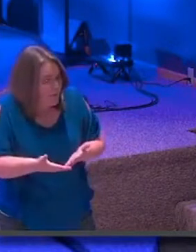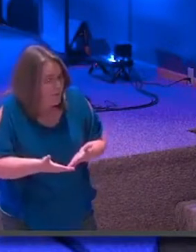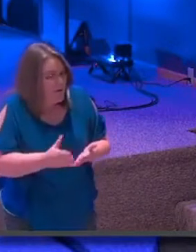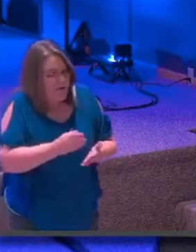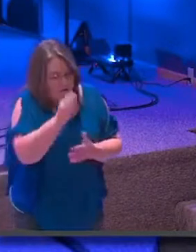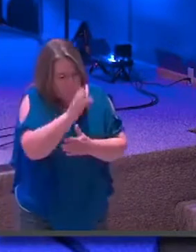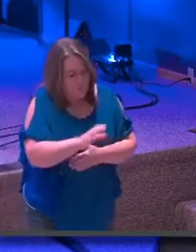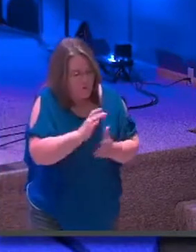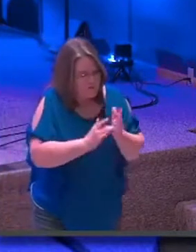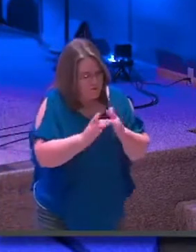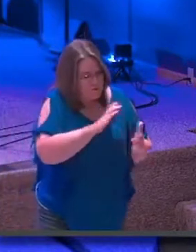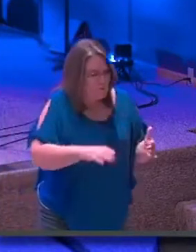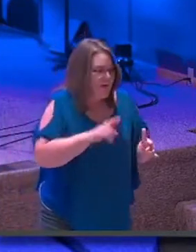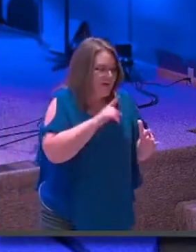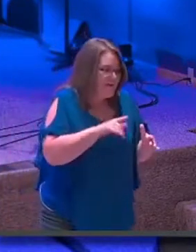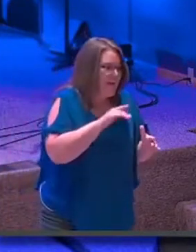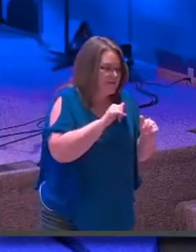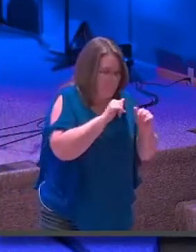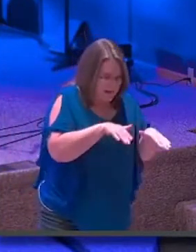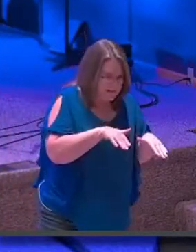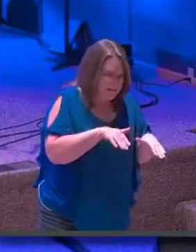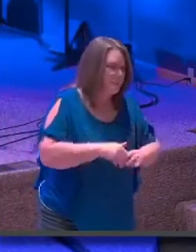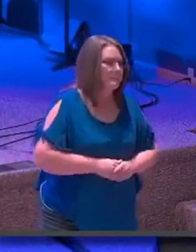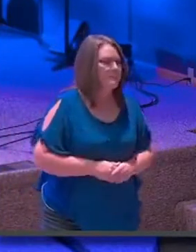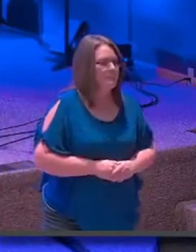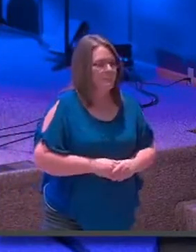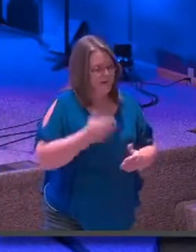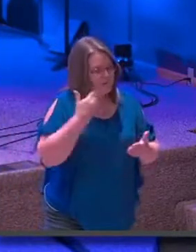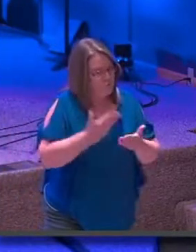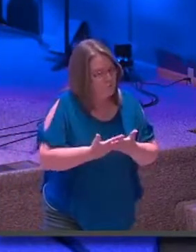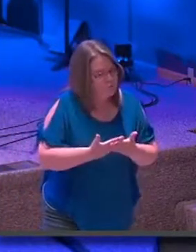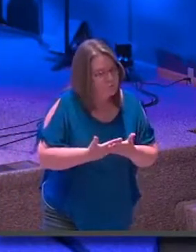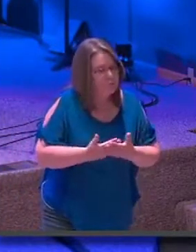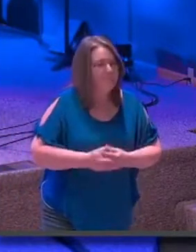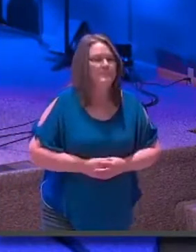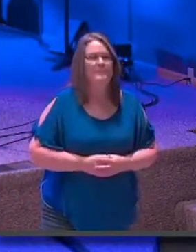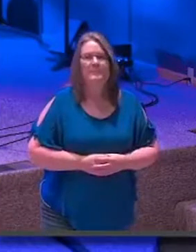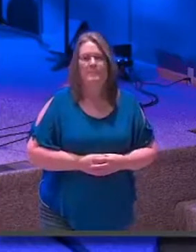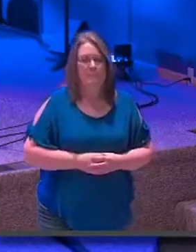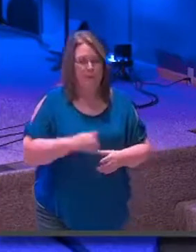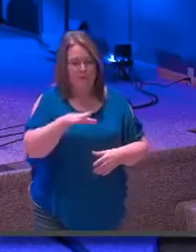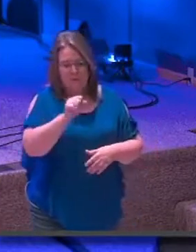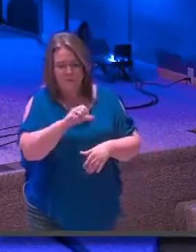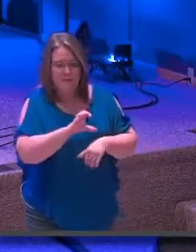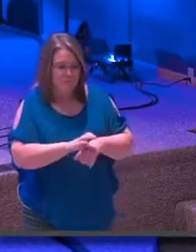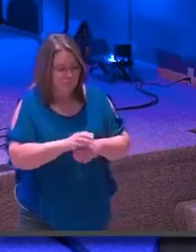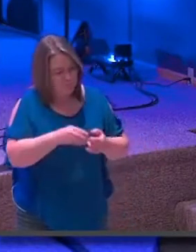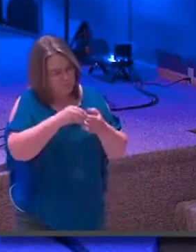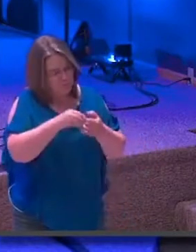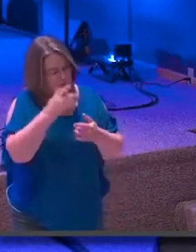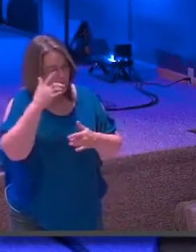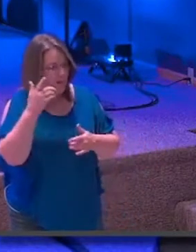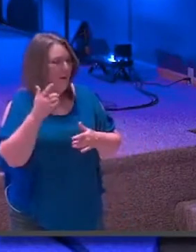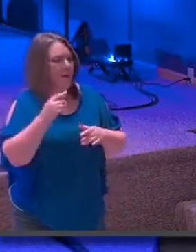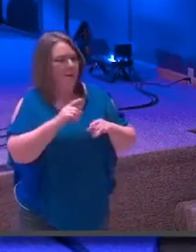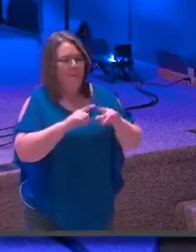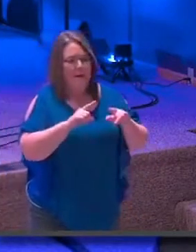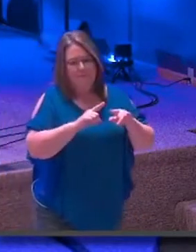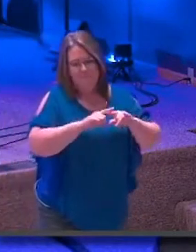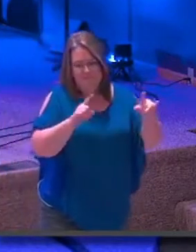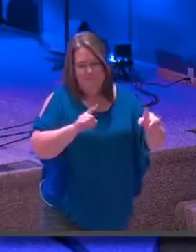Christ, it's a blessing. It's good. You know, Creekside is unique, but different flavors are also